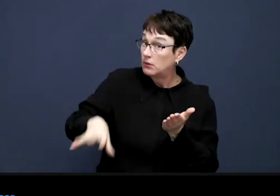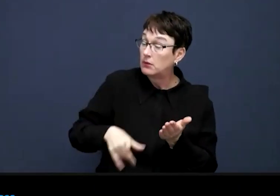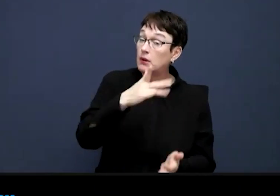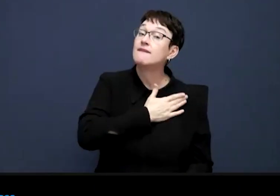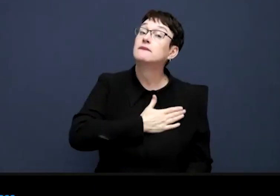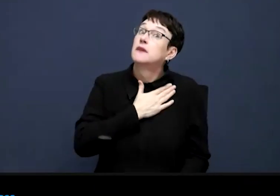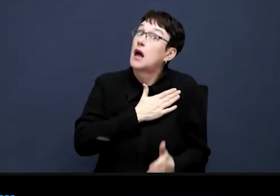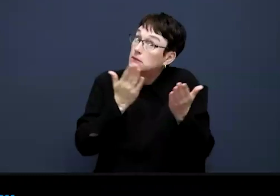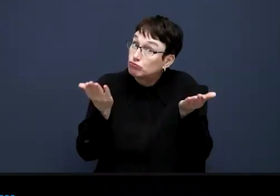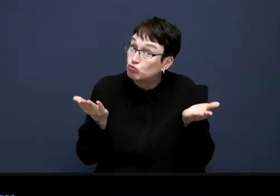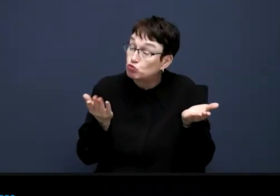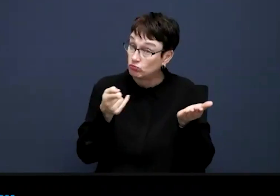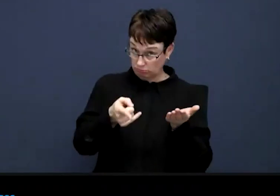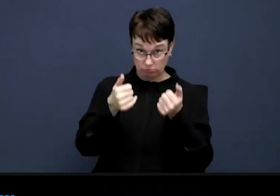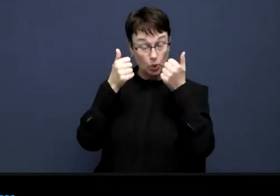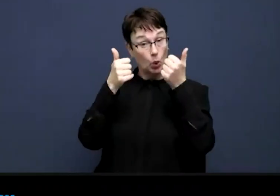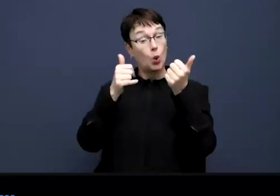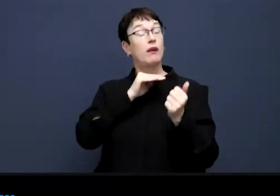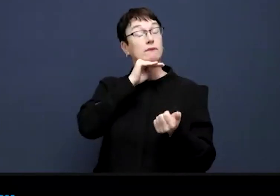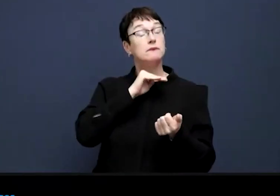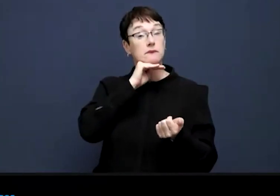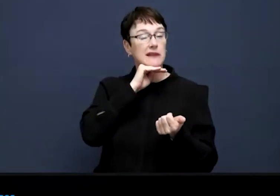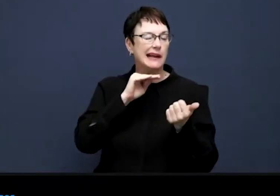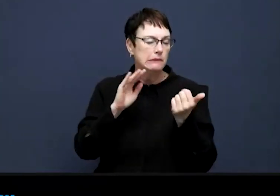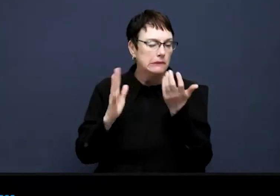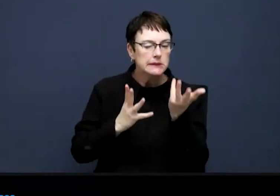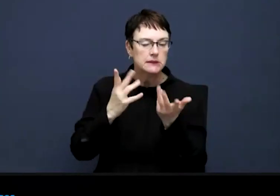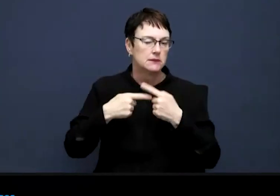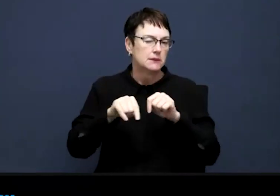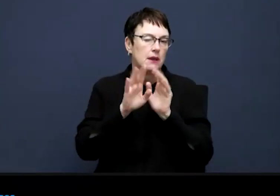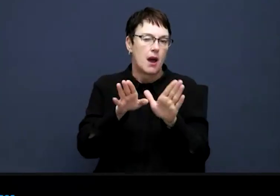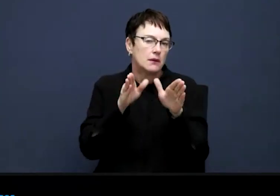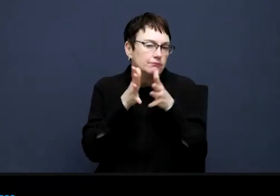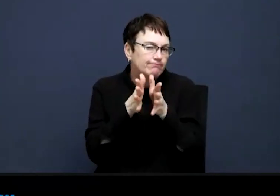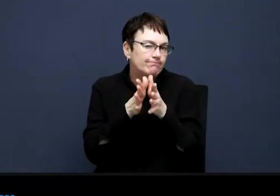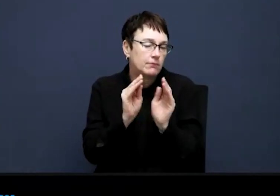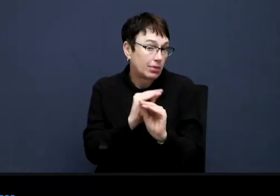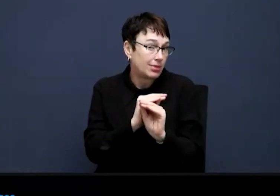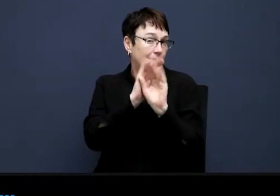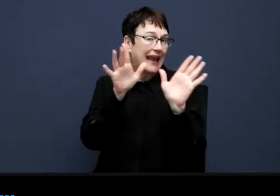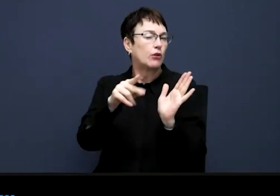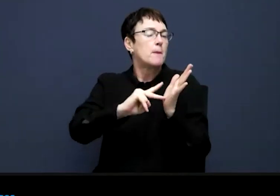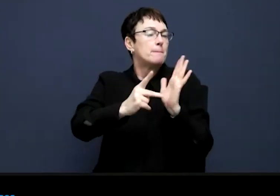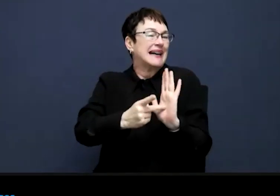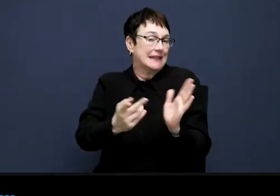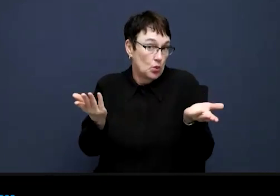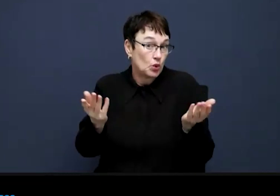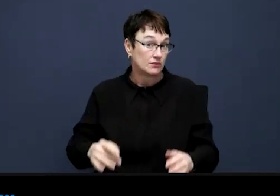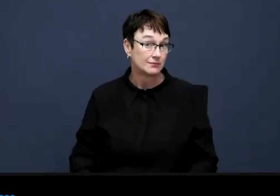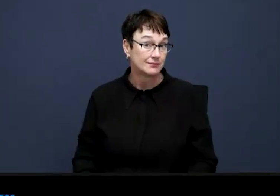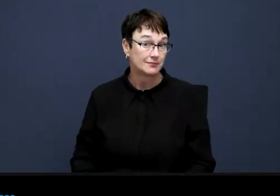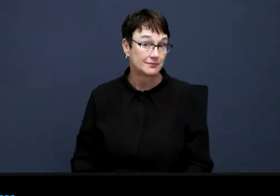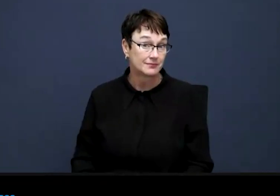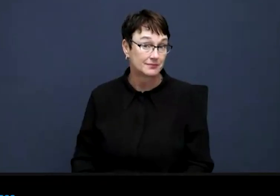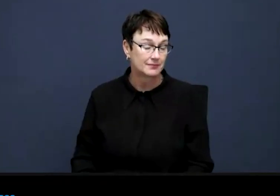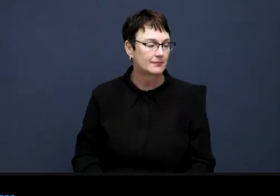And what it actually would mean would still need to be very clearly defined in those circumstances. Yeah. Definitely. Yeah.